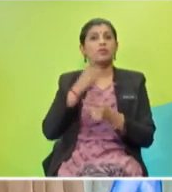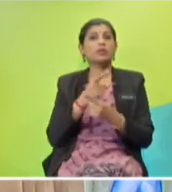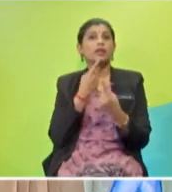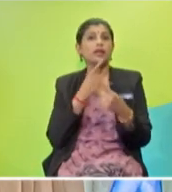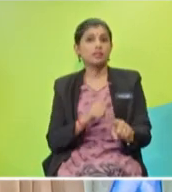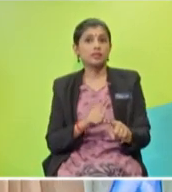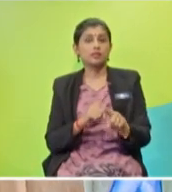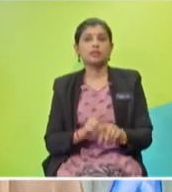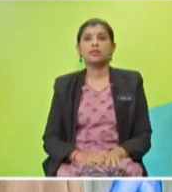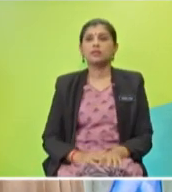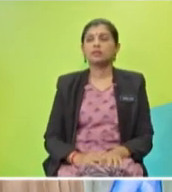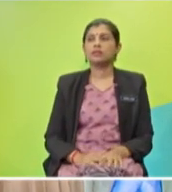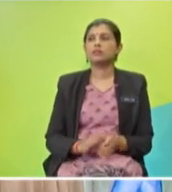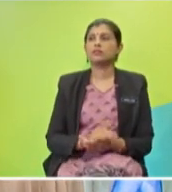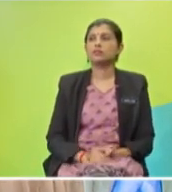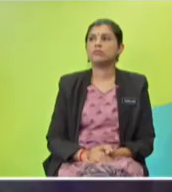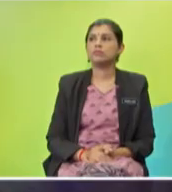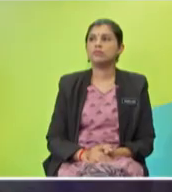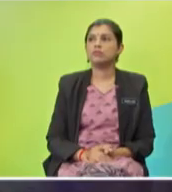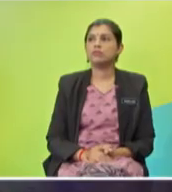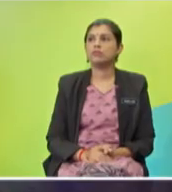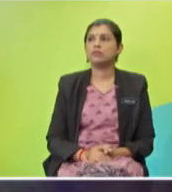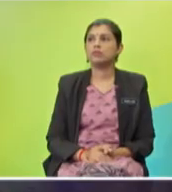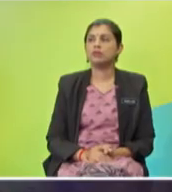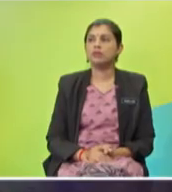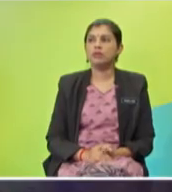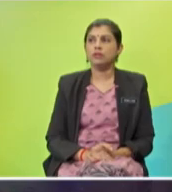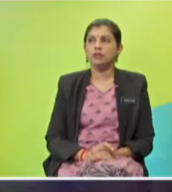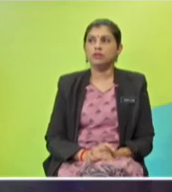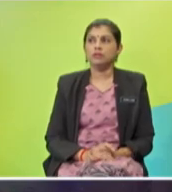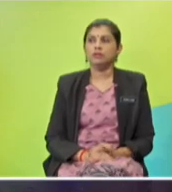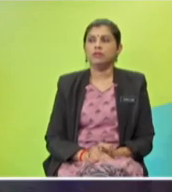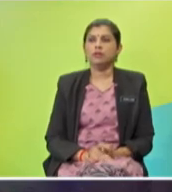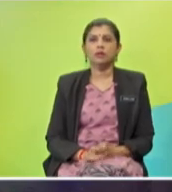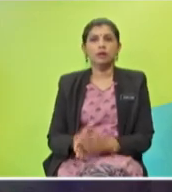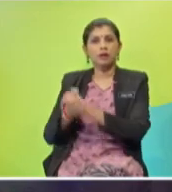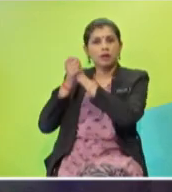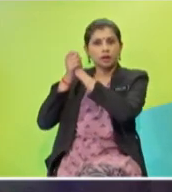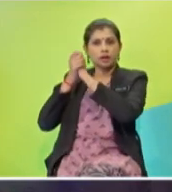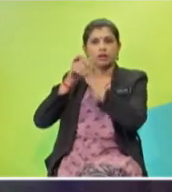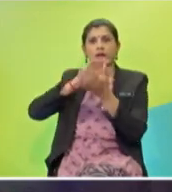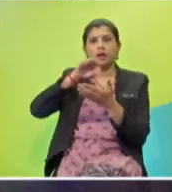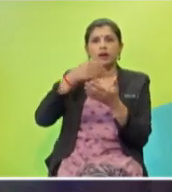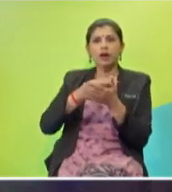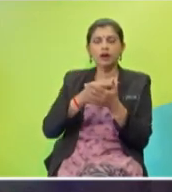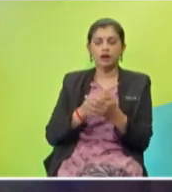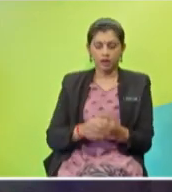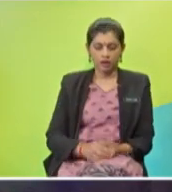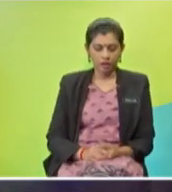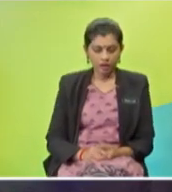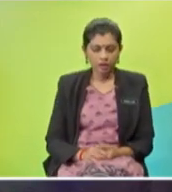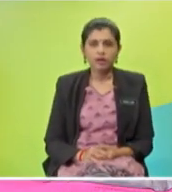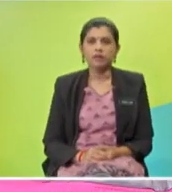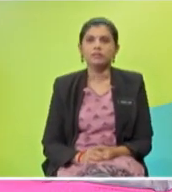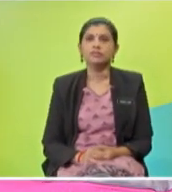four stickers for today. Four stickers. Wow. Right. Okay. Congratulations, now, everybody. As Mr. Chris is pasting